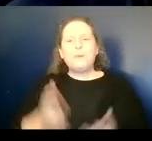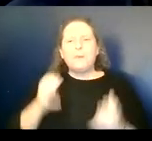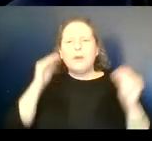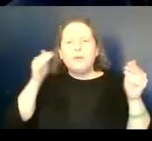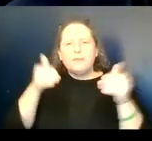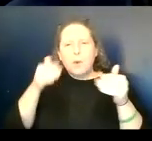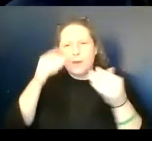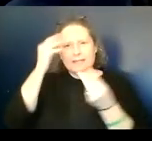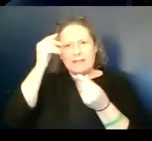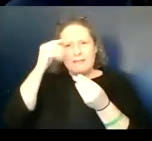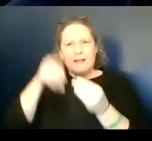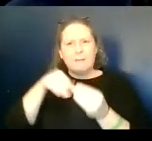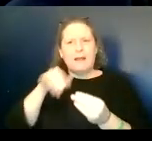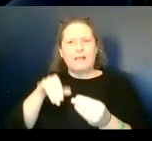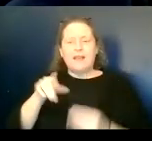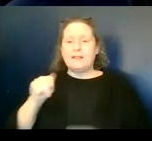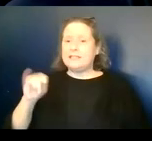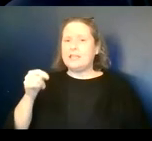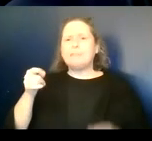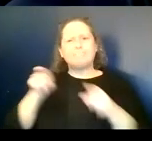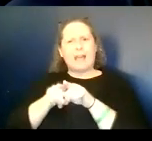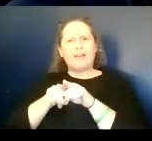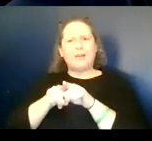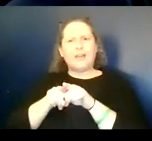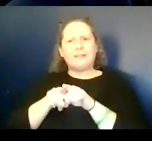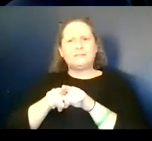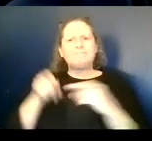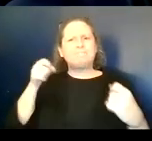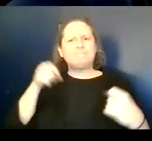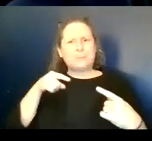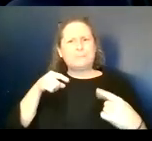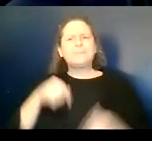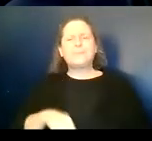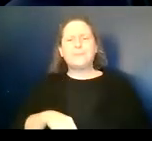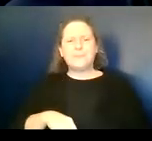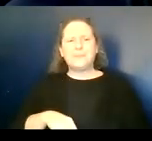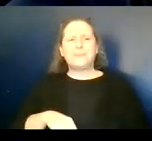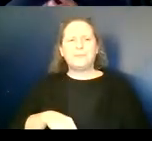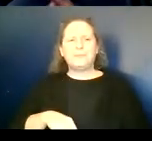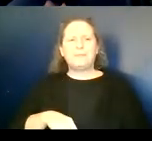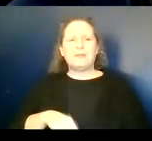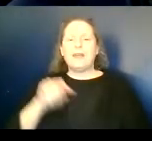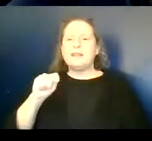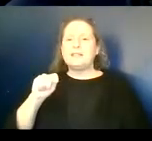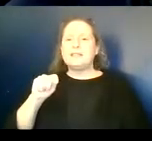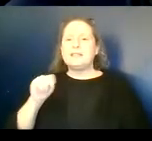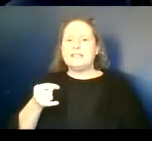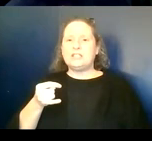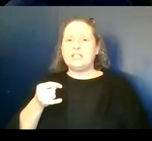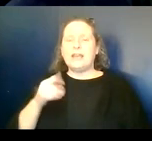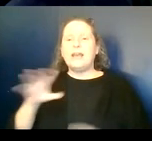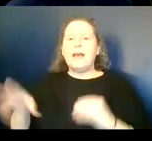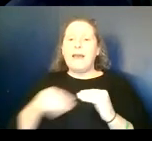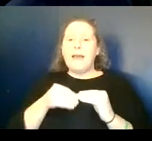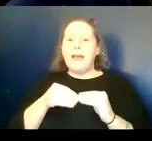Okay. Yeah. Absolutely. Mhm. And to add on to the sorrowing that